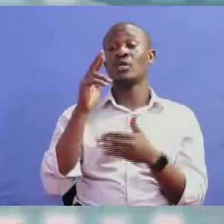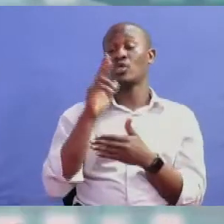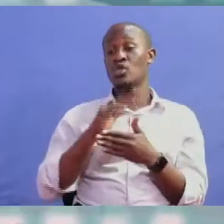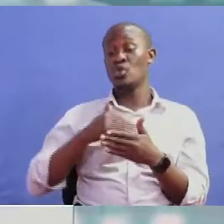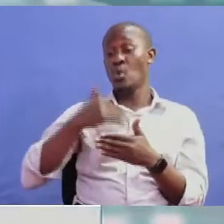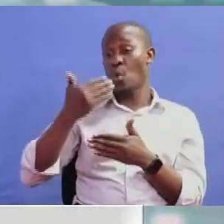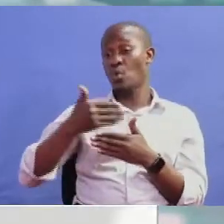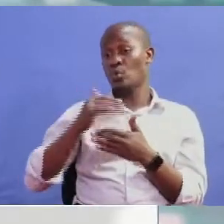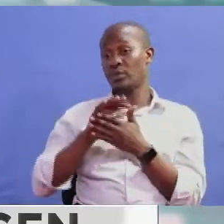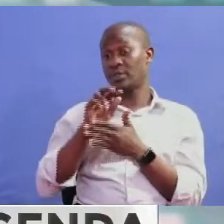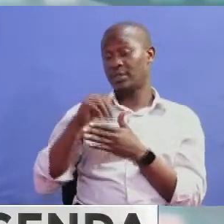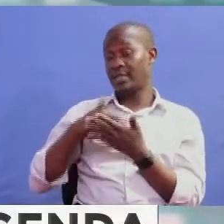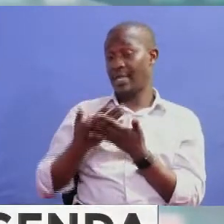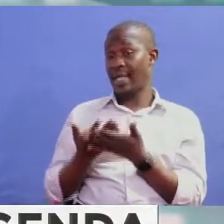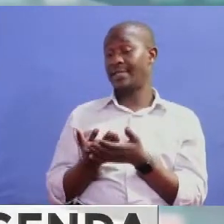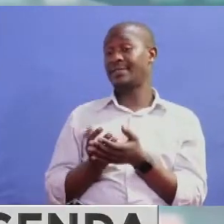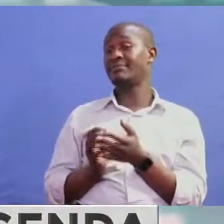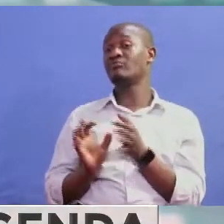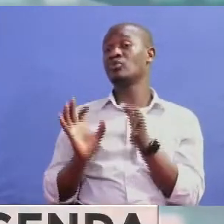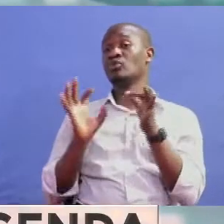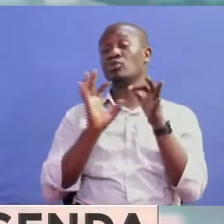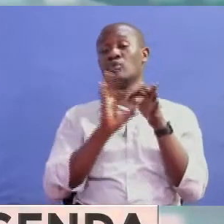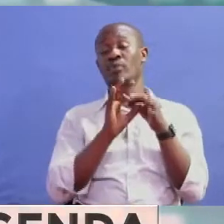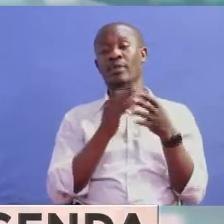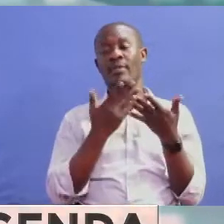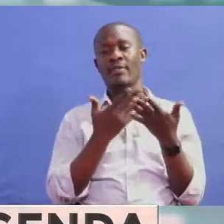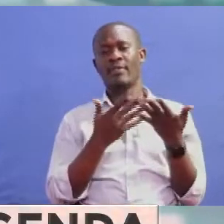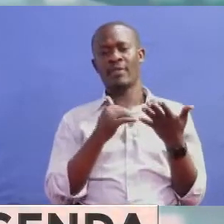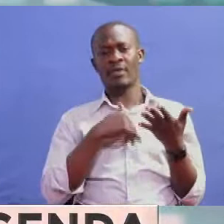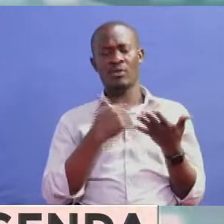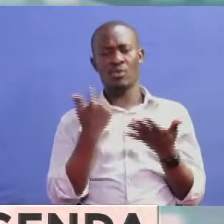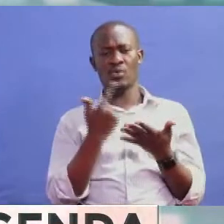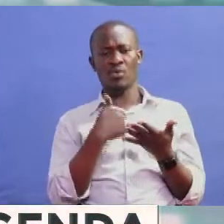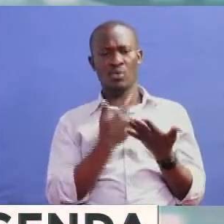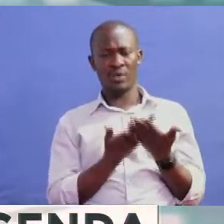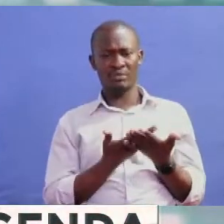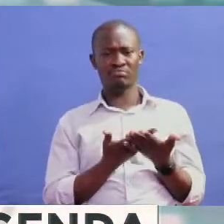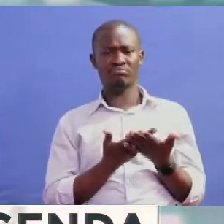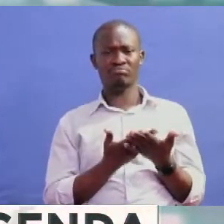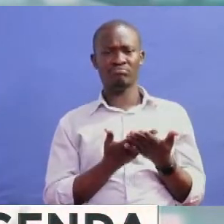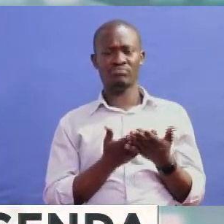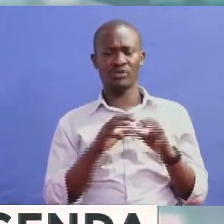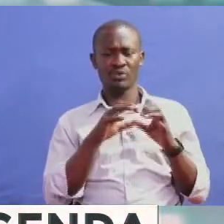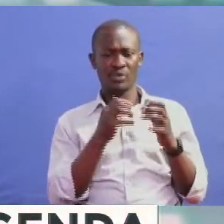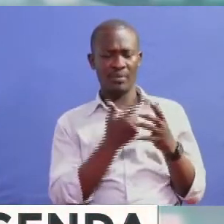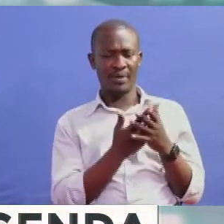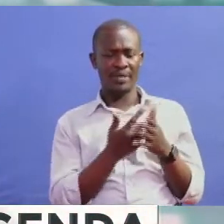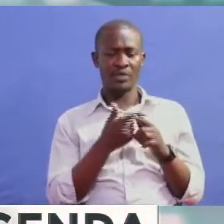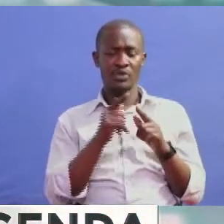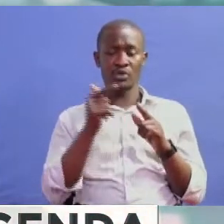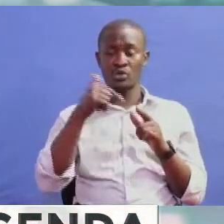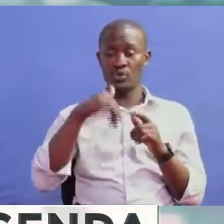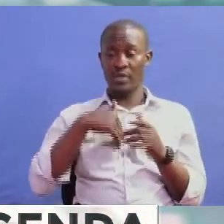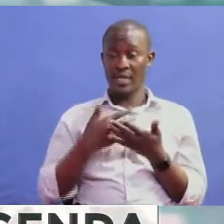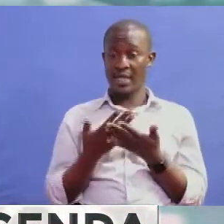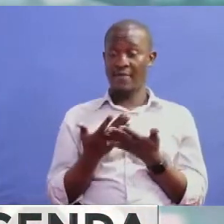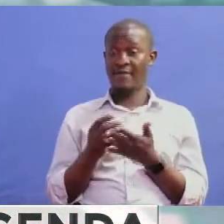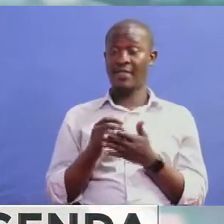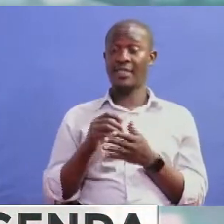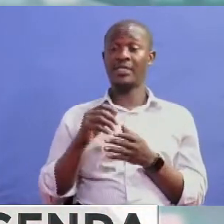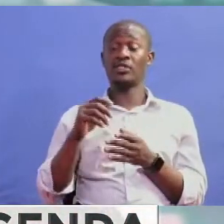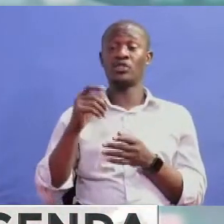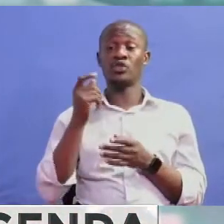a corporate kind of a thing where it's only corporates that were celebrating. But today, even shopkeepers